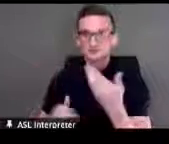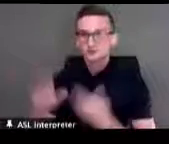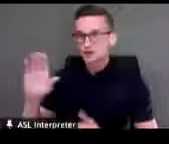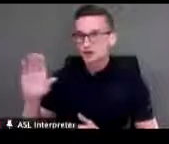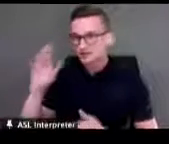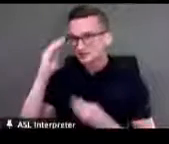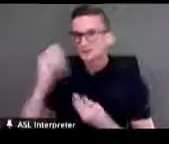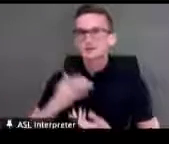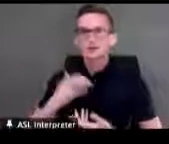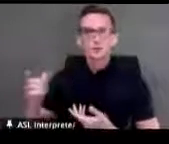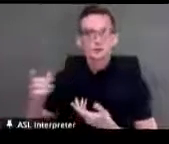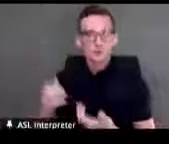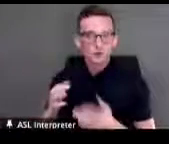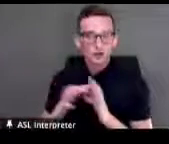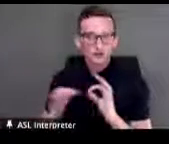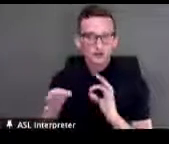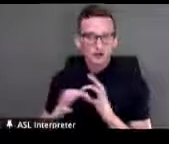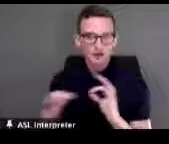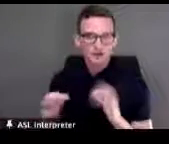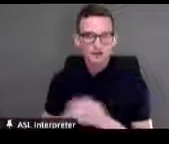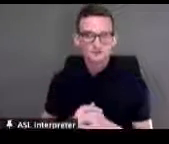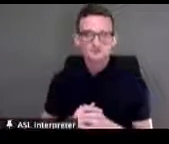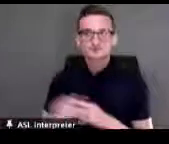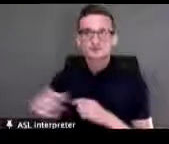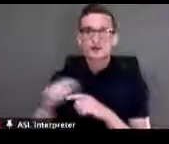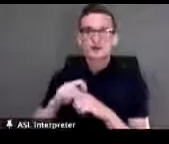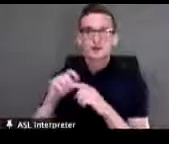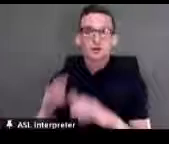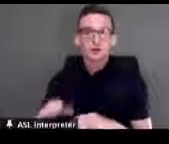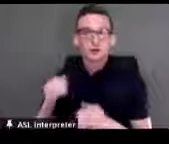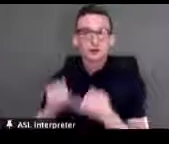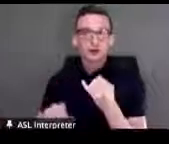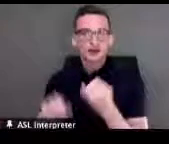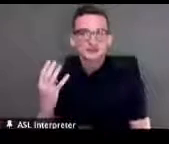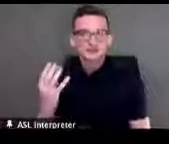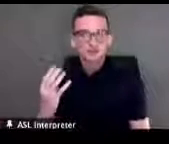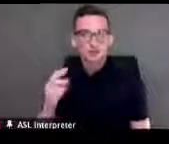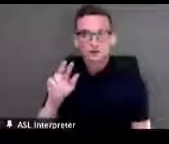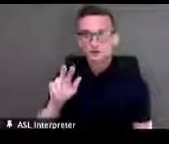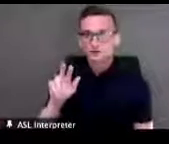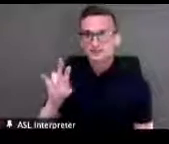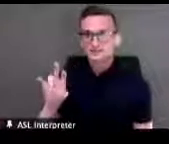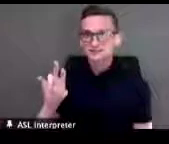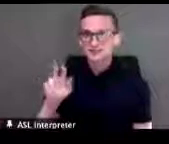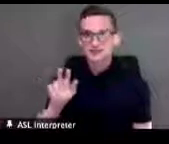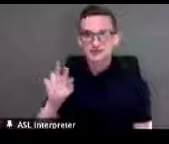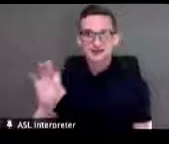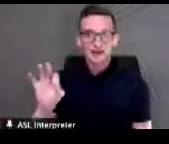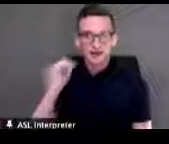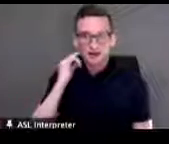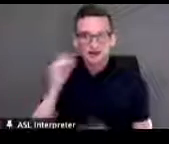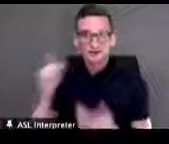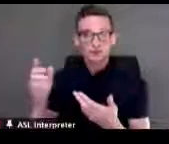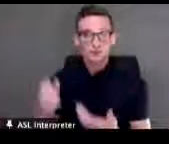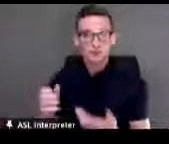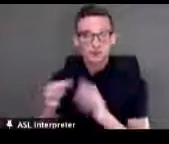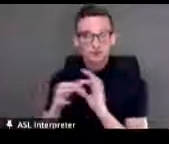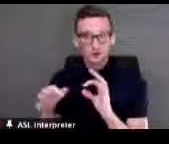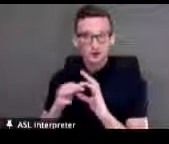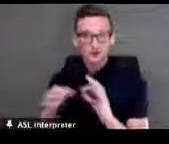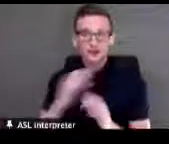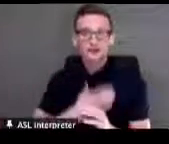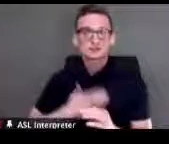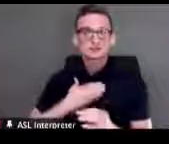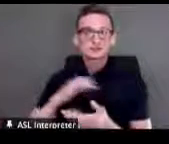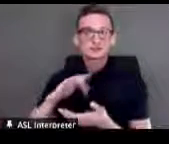wish to give comment. As for a caller with the last 43739, if you wish to give comment, please press star 9